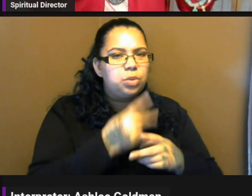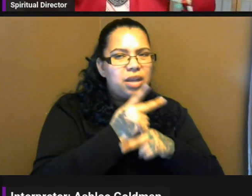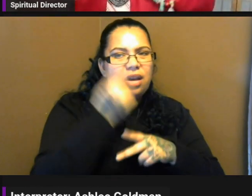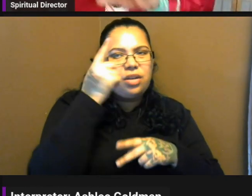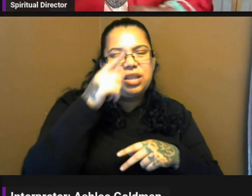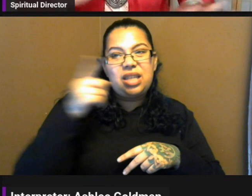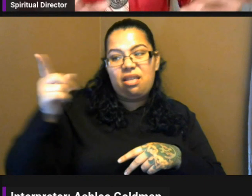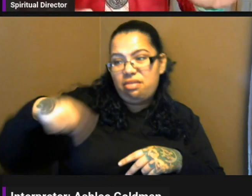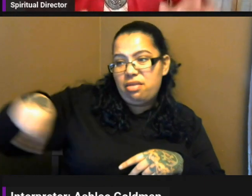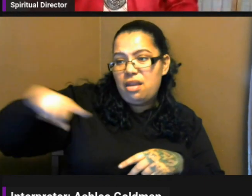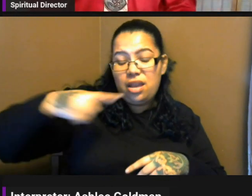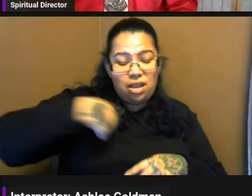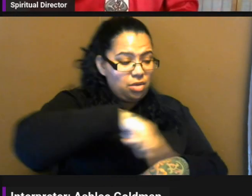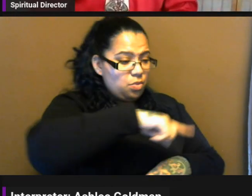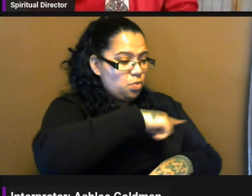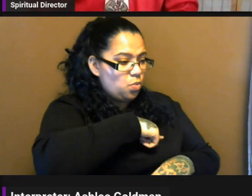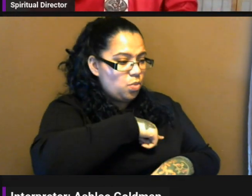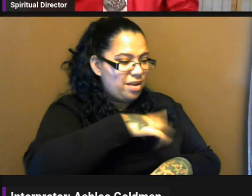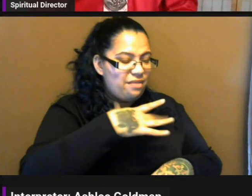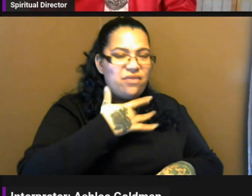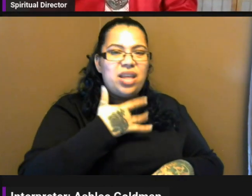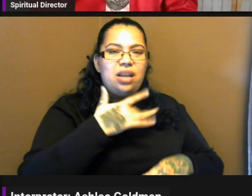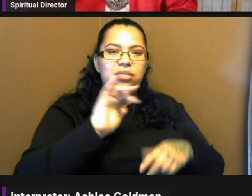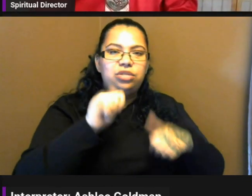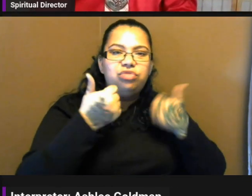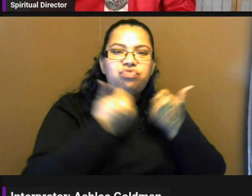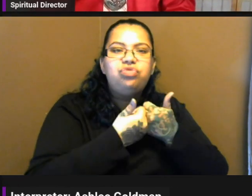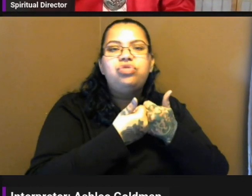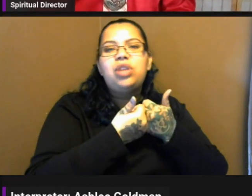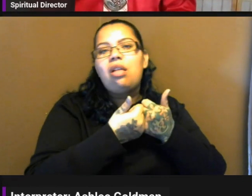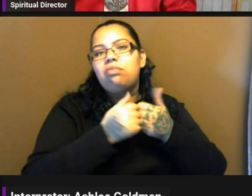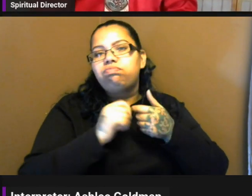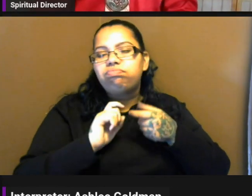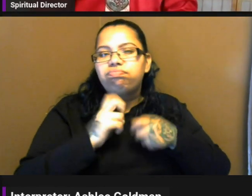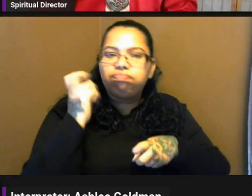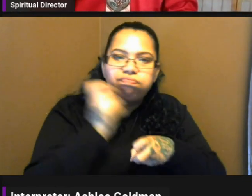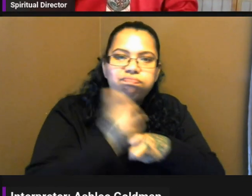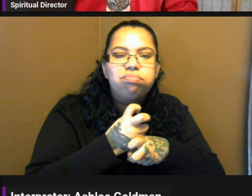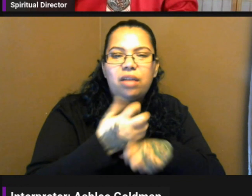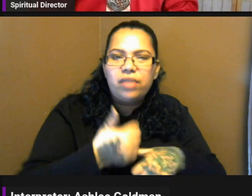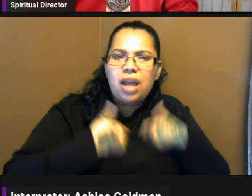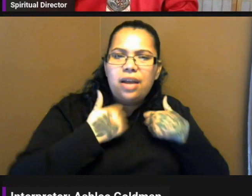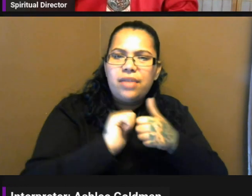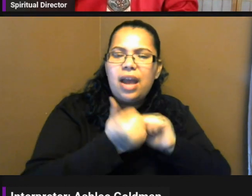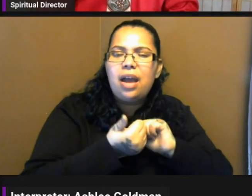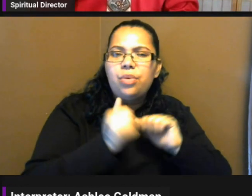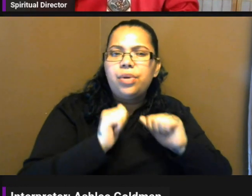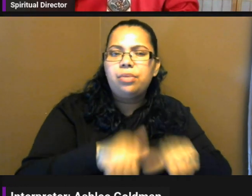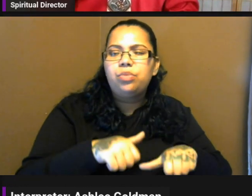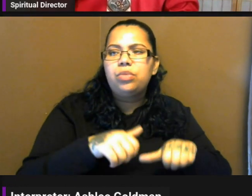we experience the various difficulties and pains of life. How do we do so?